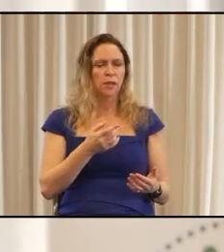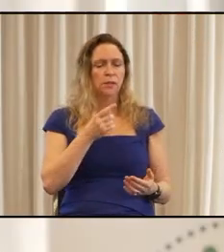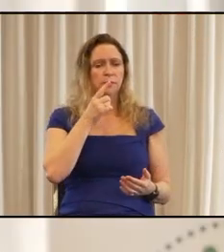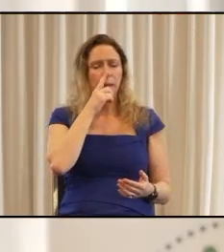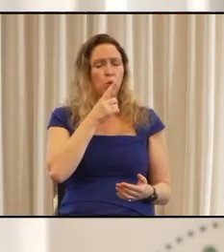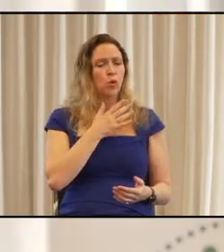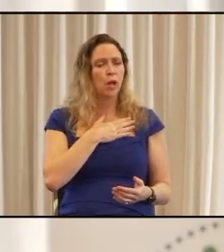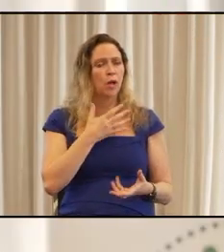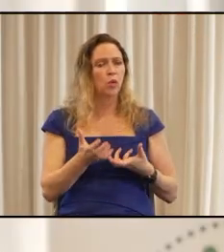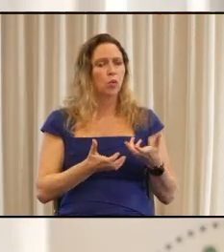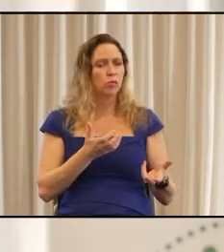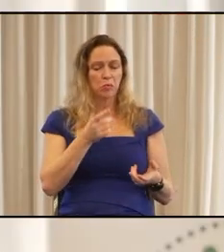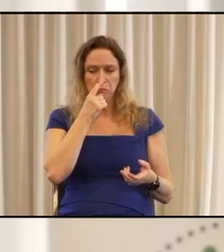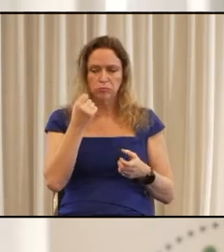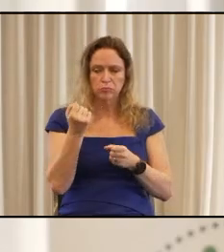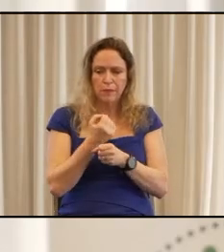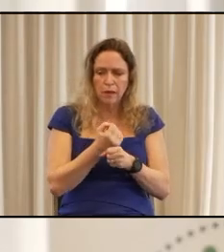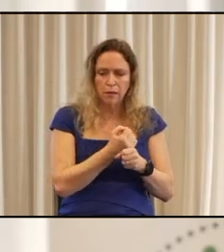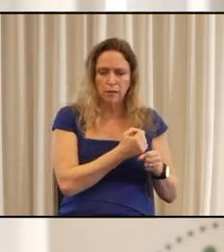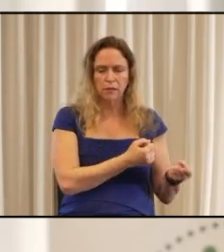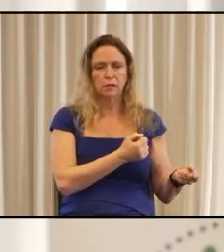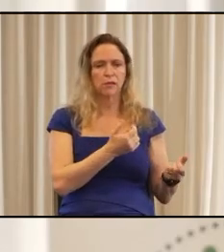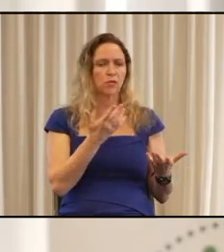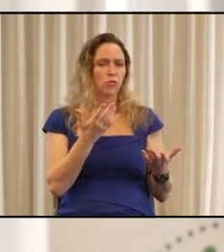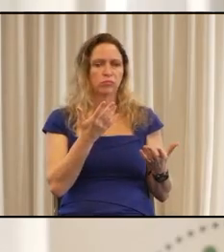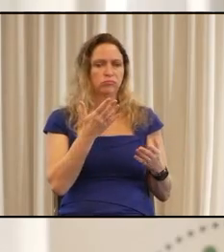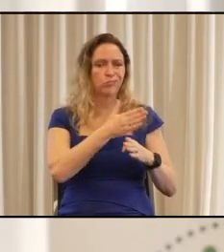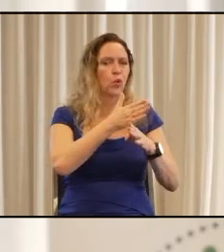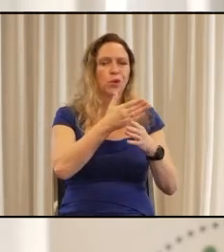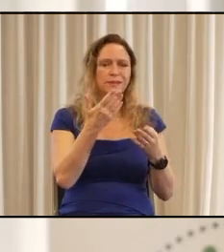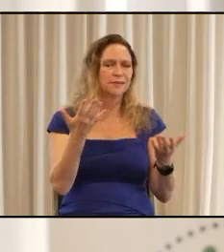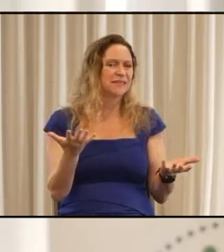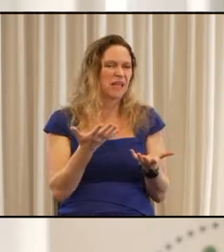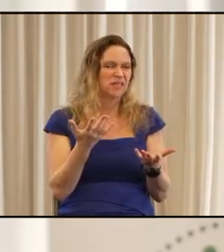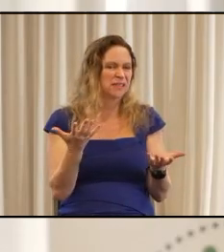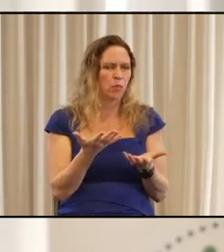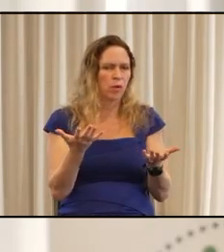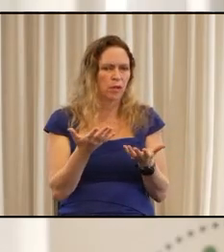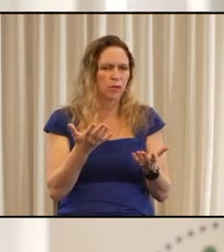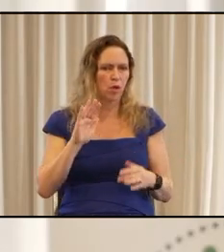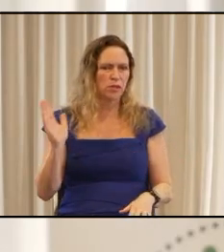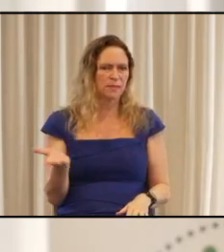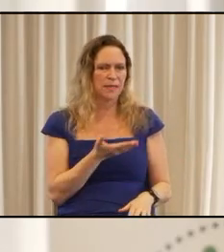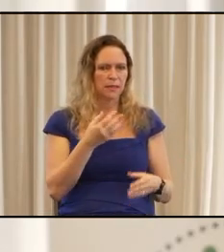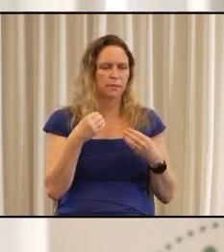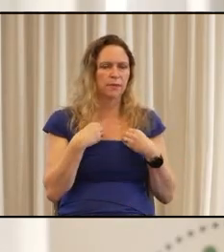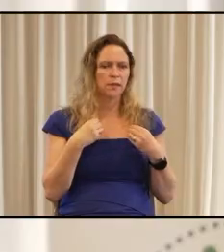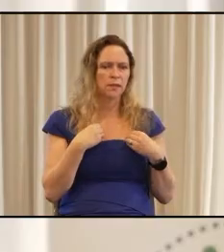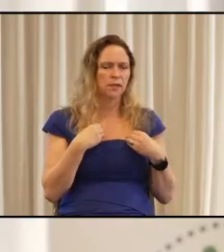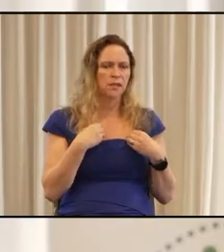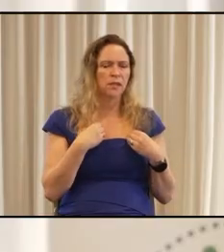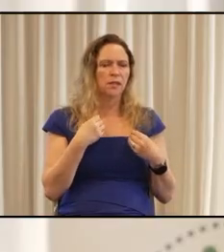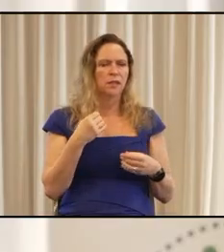here of food production and hospitality locally. Or someone who's a great listener and enjoys conversation, there's that care,